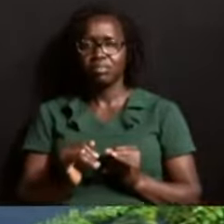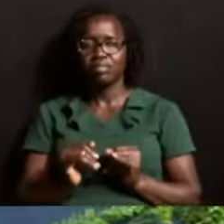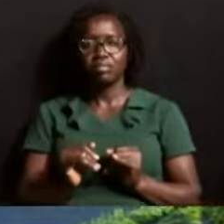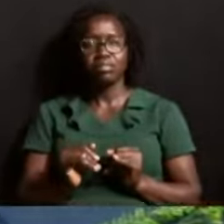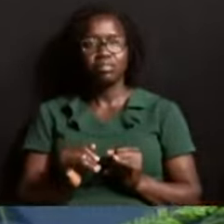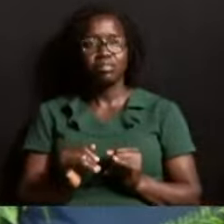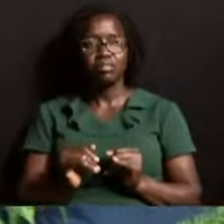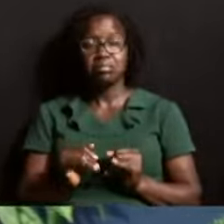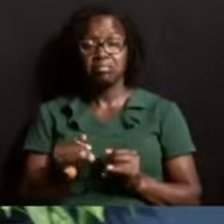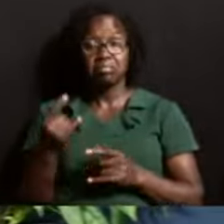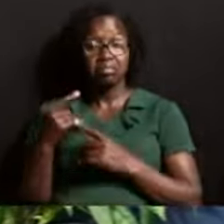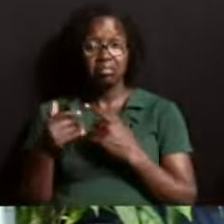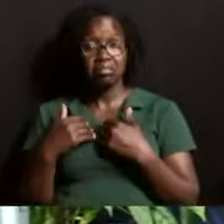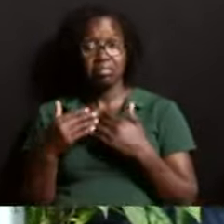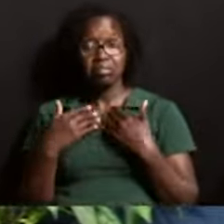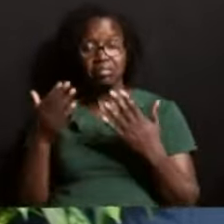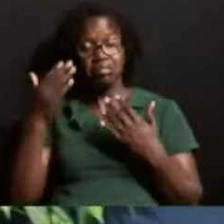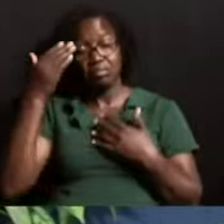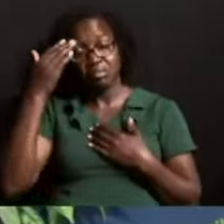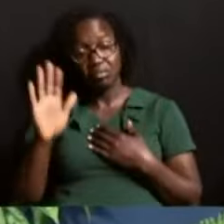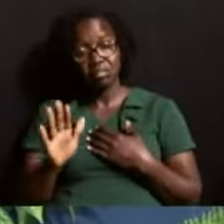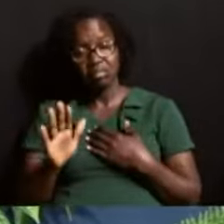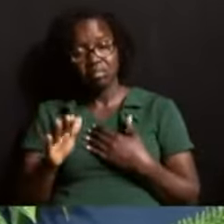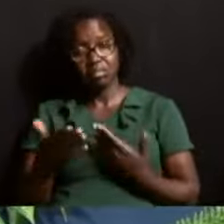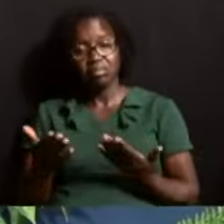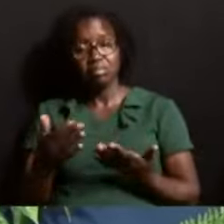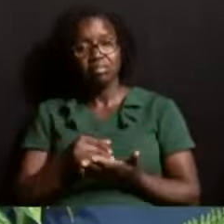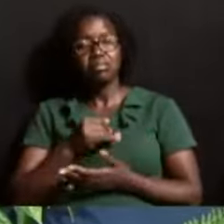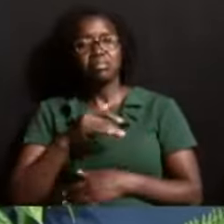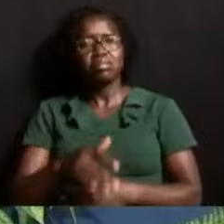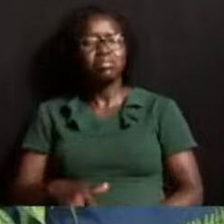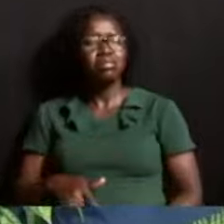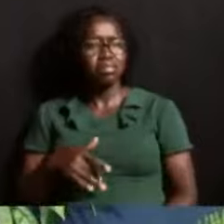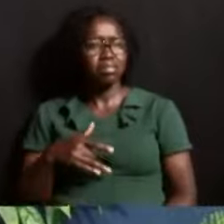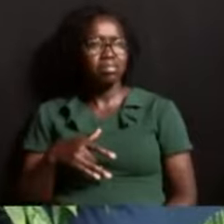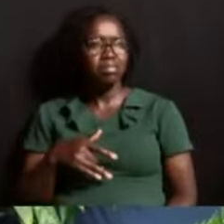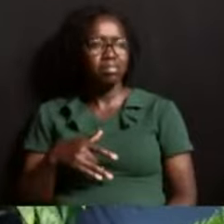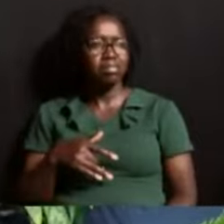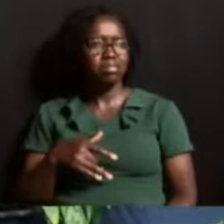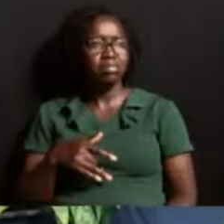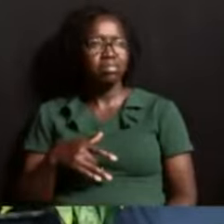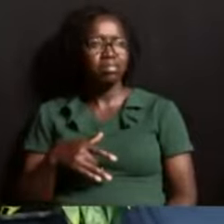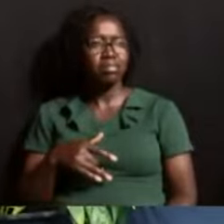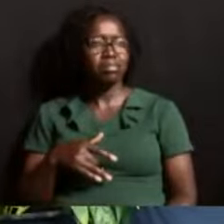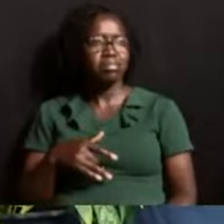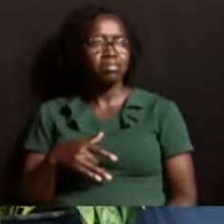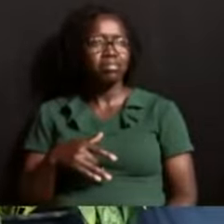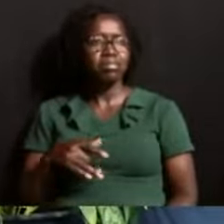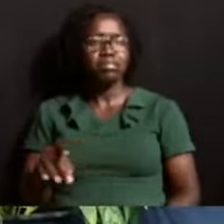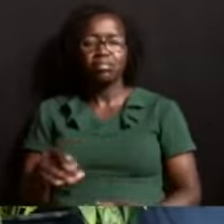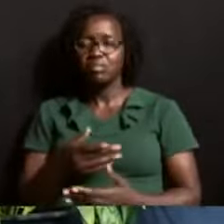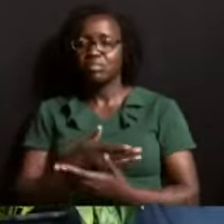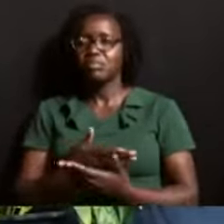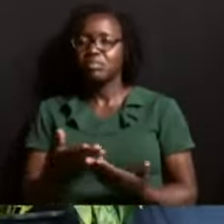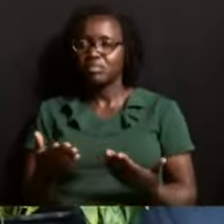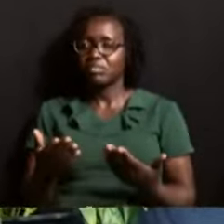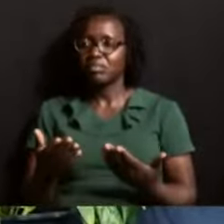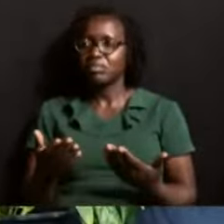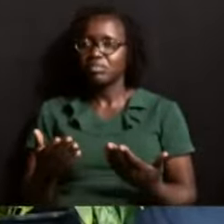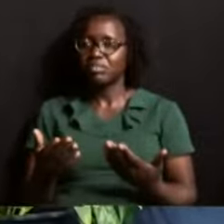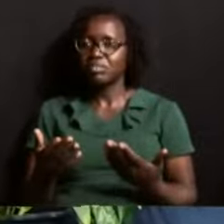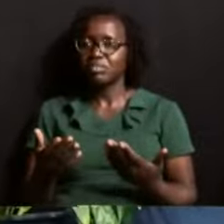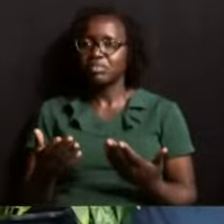the experience. They don't know how it feels. You can do research and put up